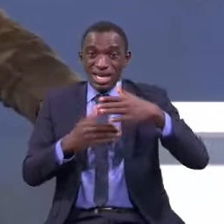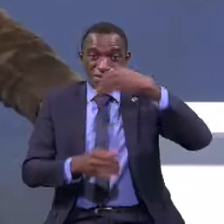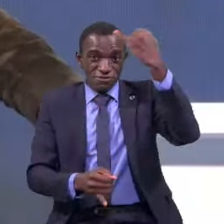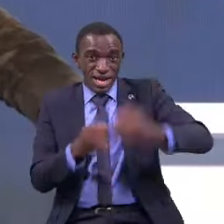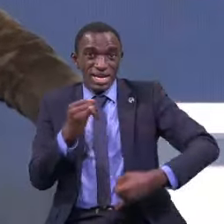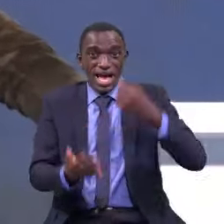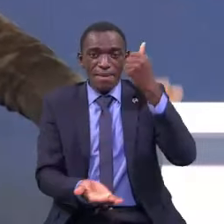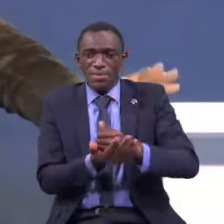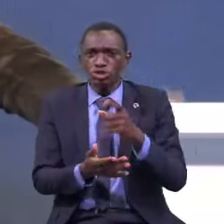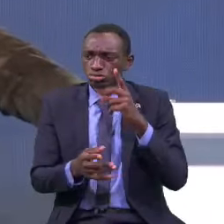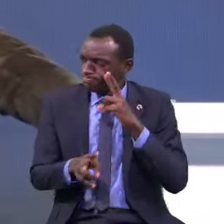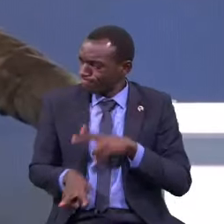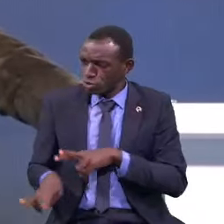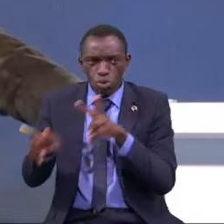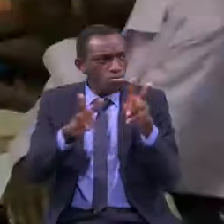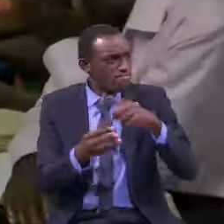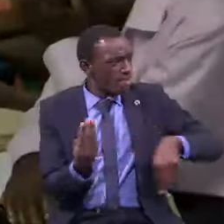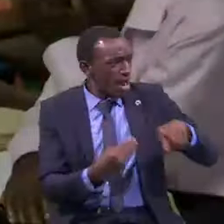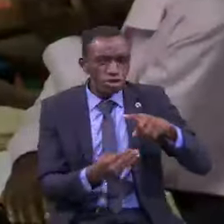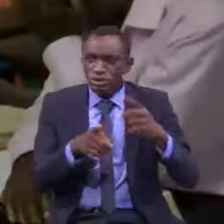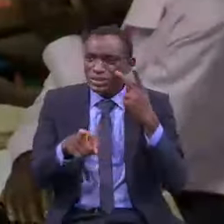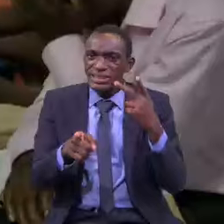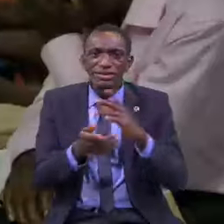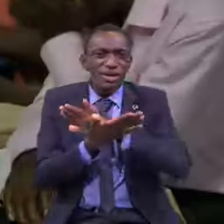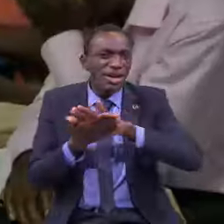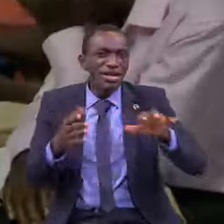look around, you'll see them clearly.